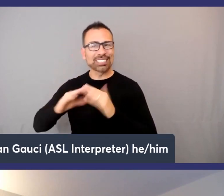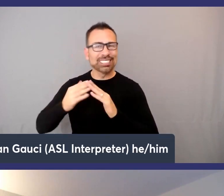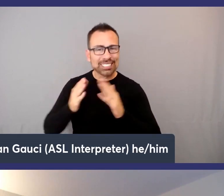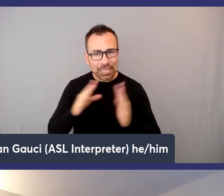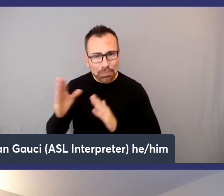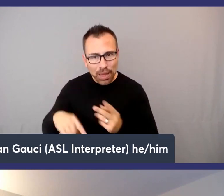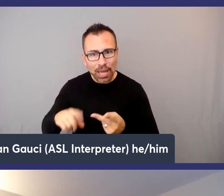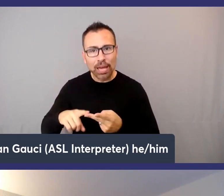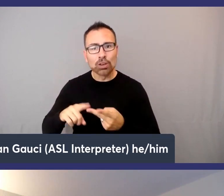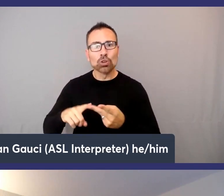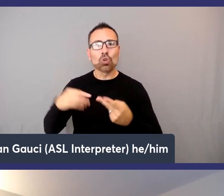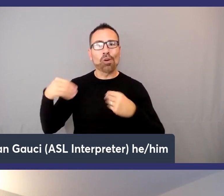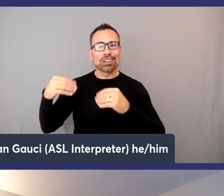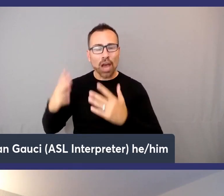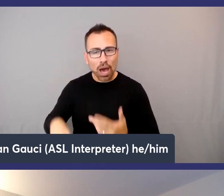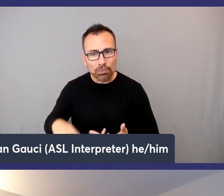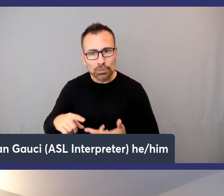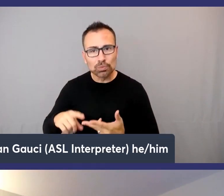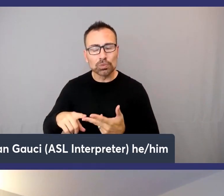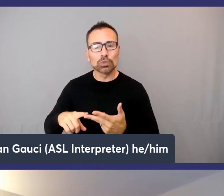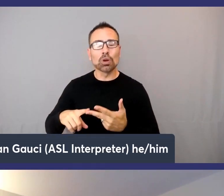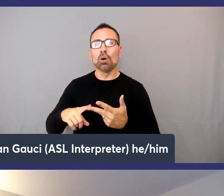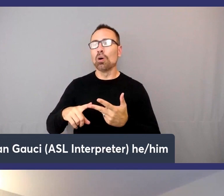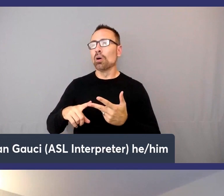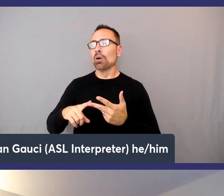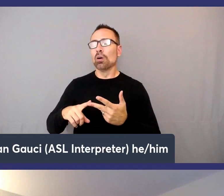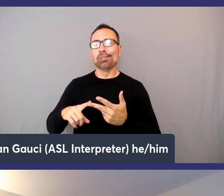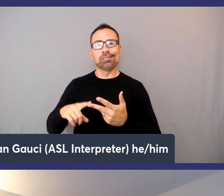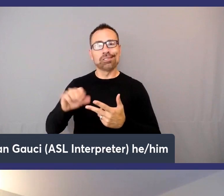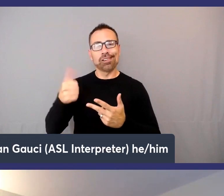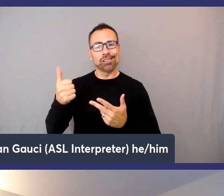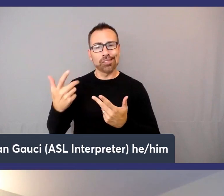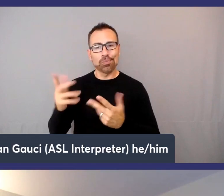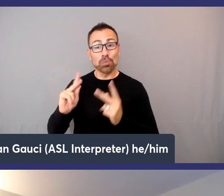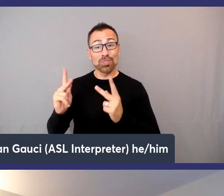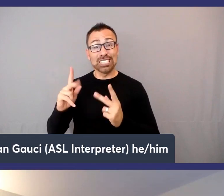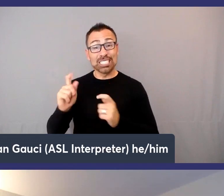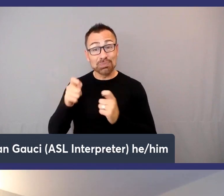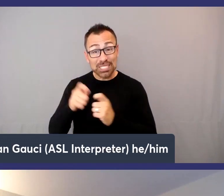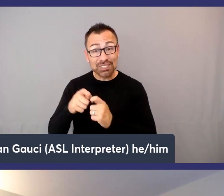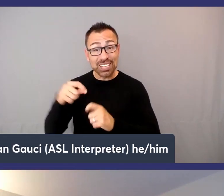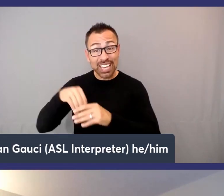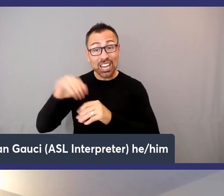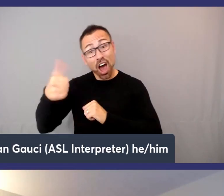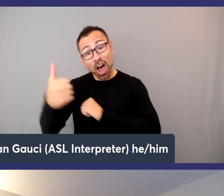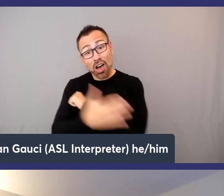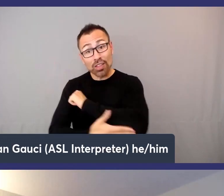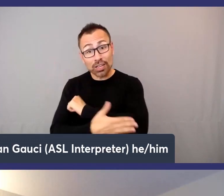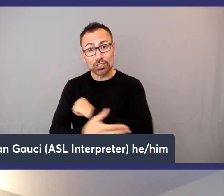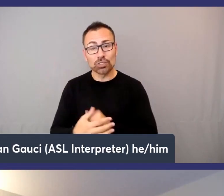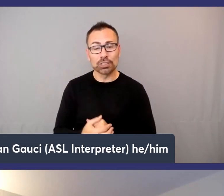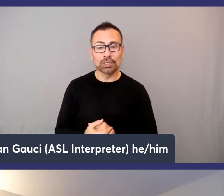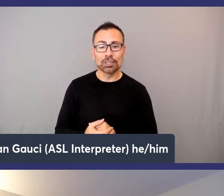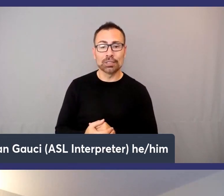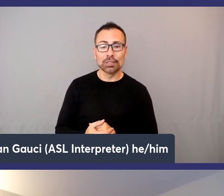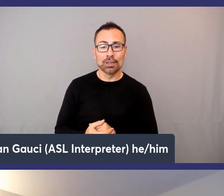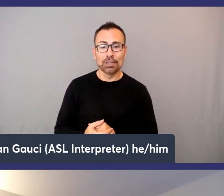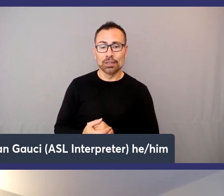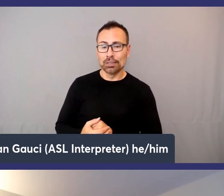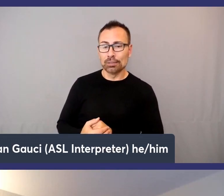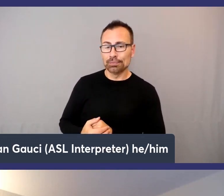going to be really important to visualize and look at that in the context of the map. Yeah, I'm glad you brought up like operators on the data, because I was going to ask you